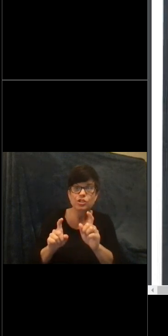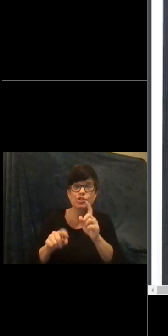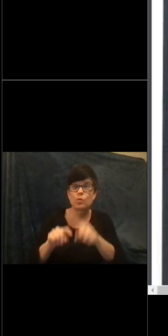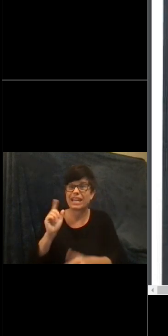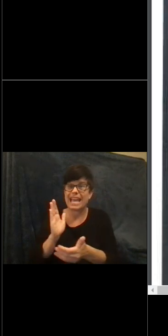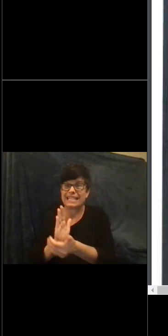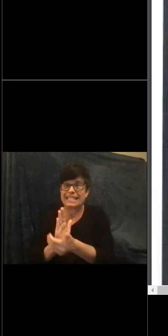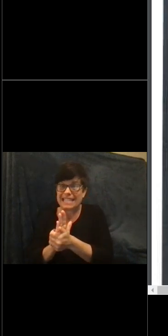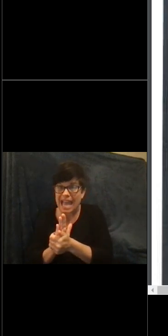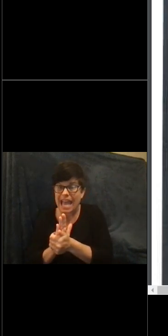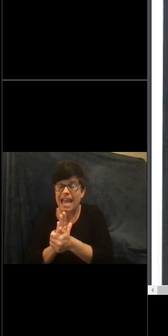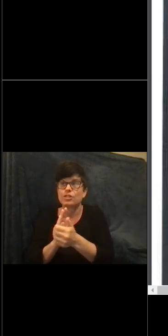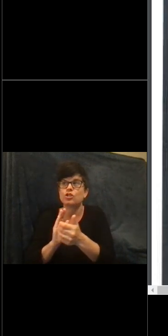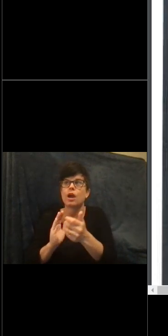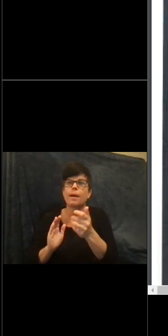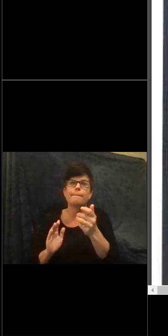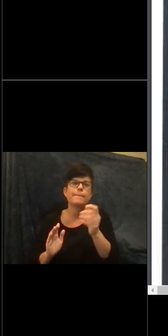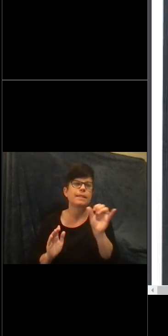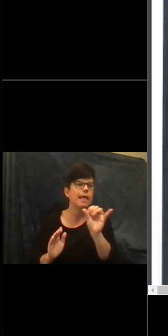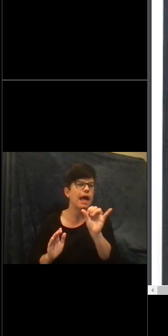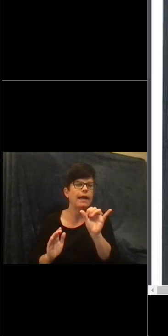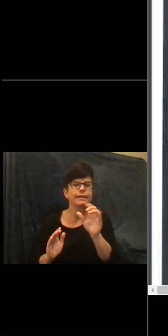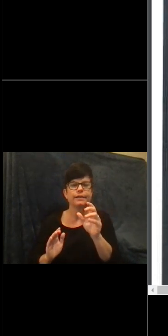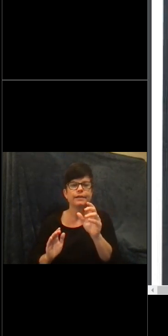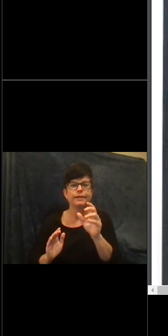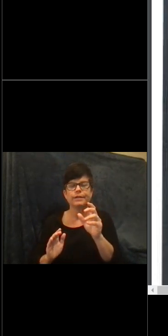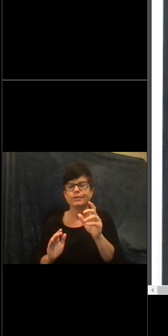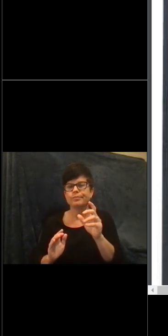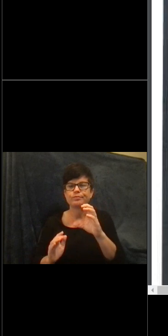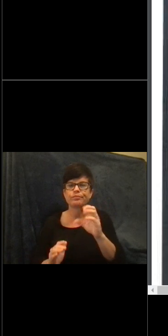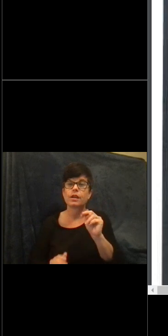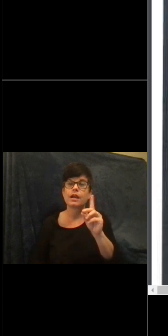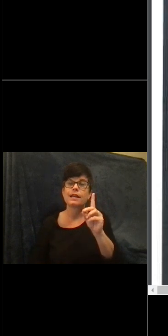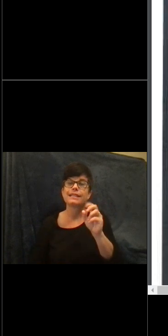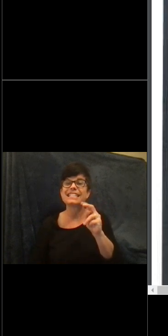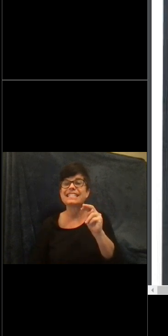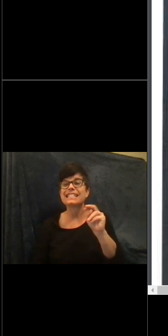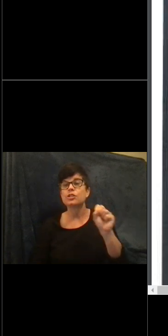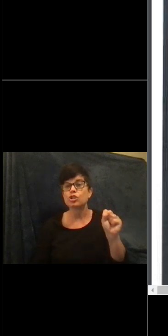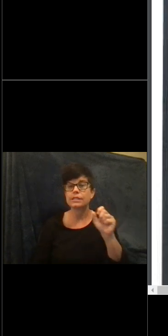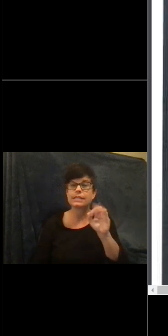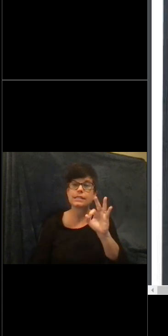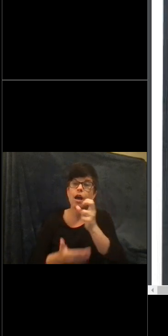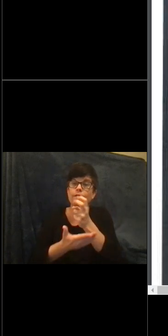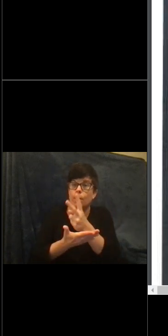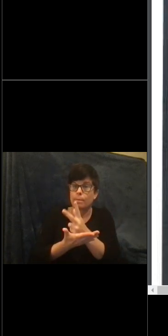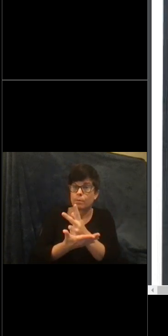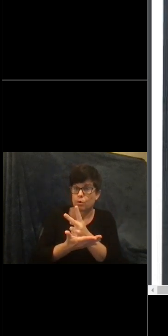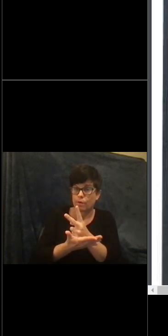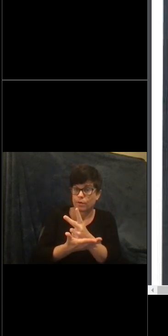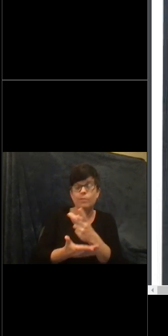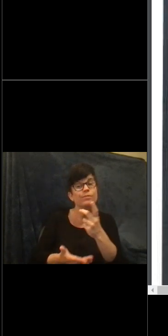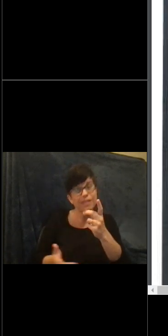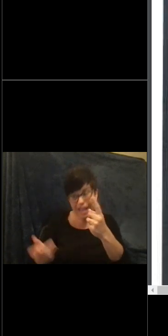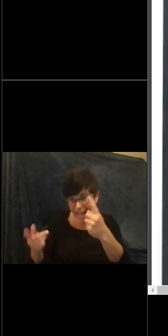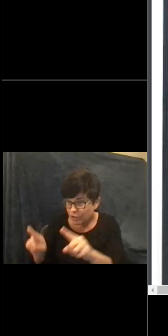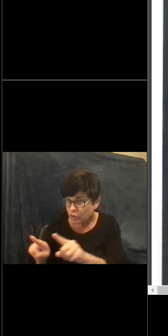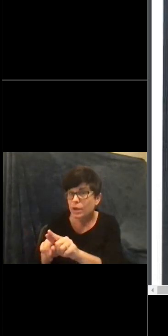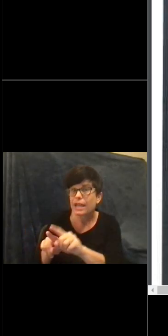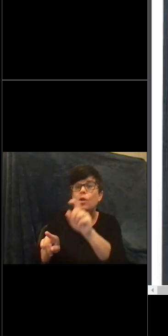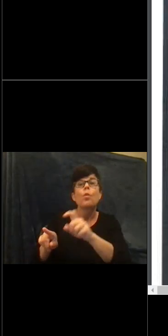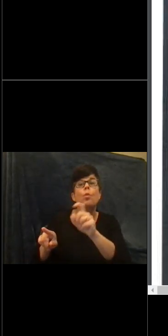conditions of approval. And so that's where I stand, but I agree with you. We need these We need these items to be addressed, but let's get